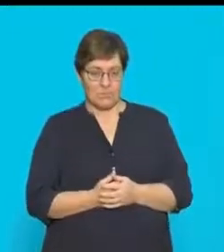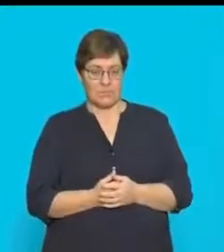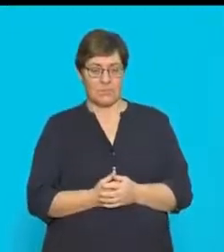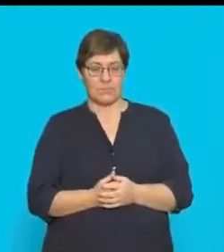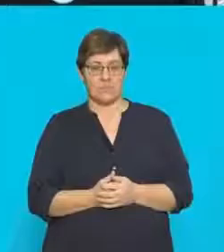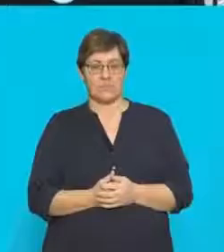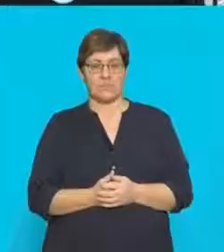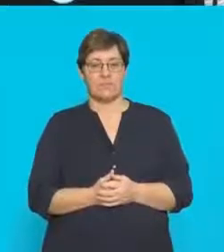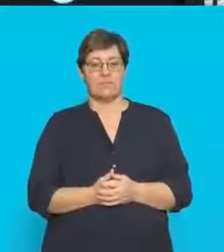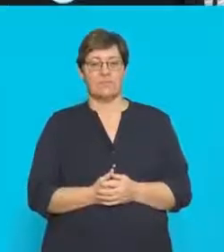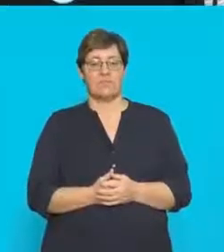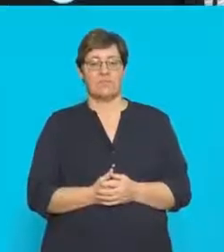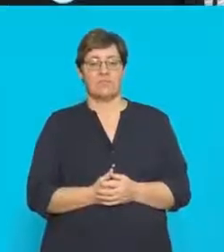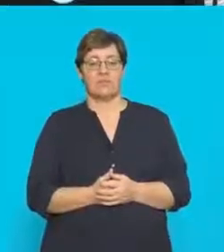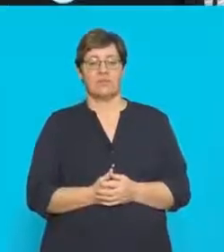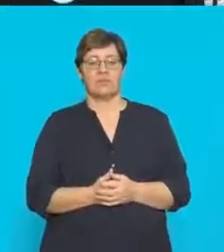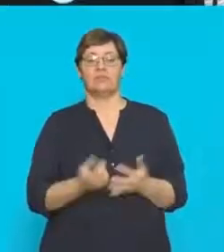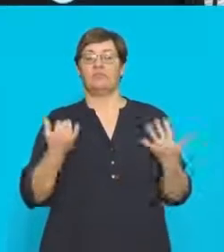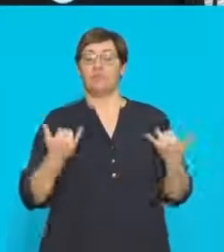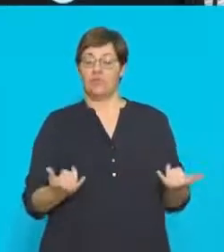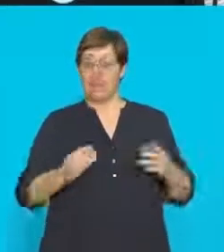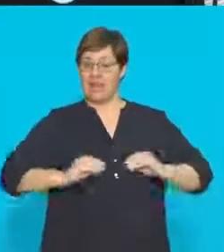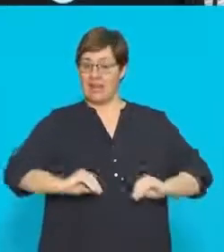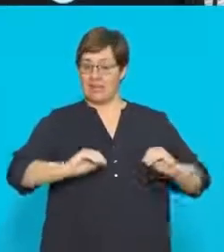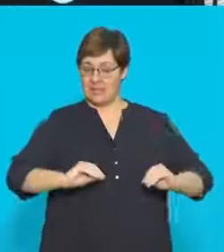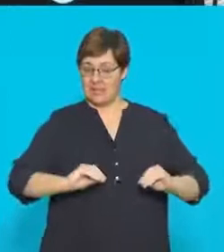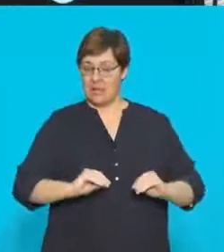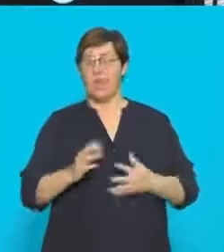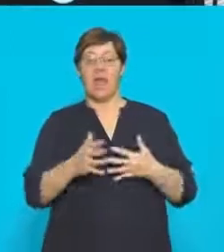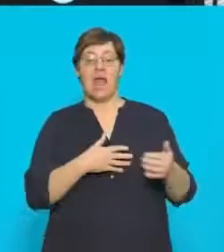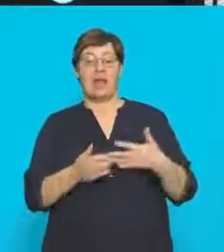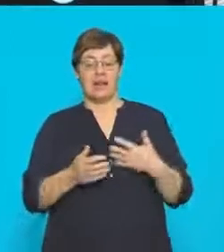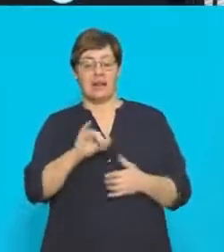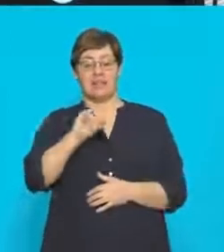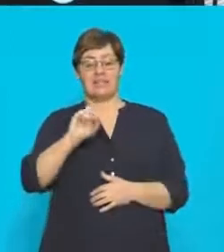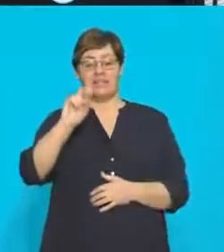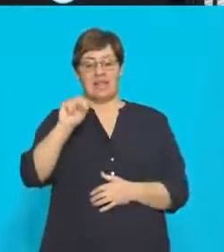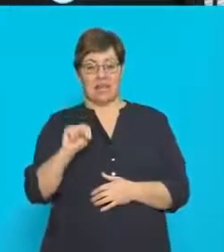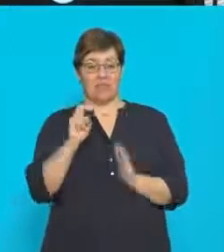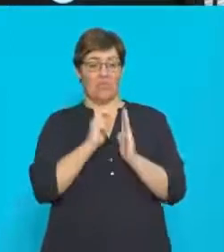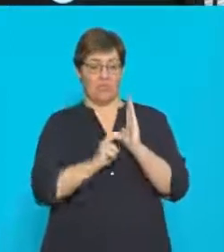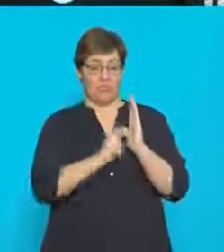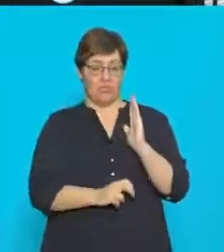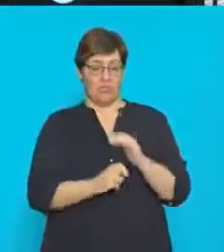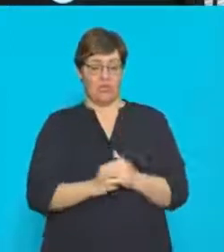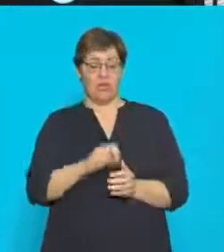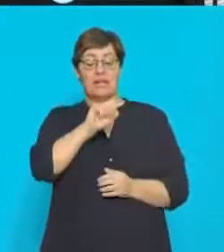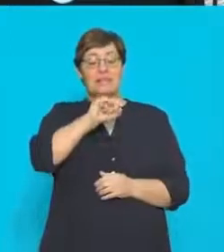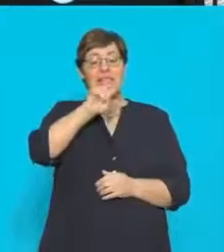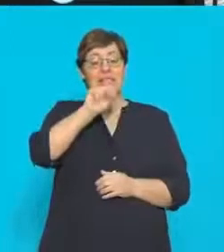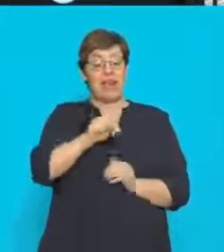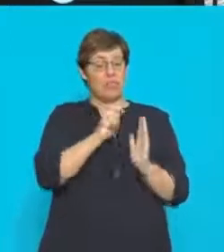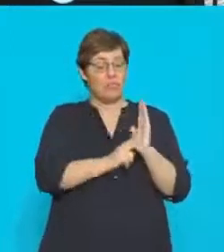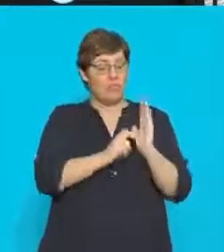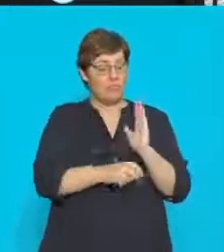Okay, so now we'll begin with today's lesson where we will be dealing with the sine rule. And remember, the sine rule